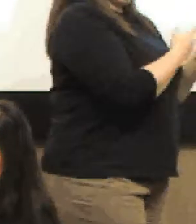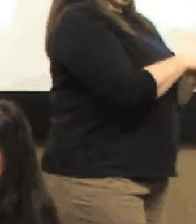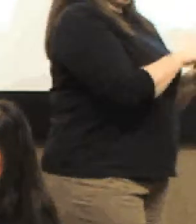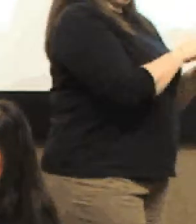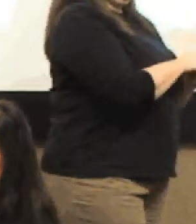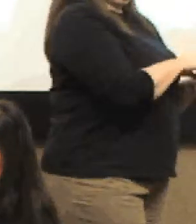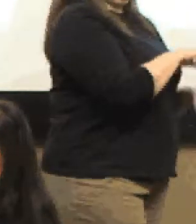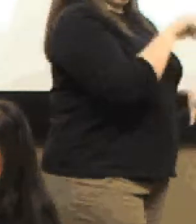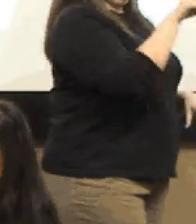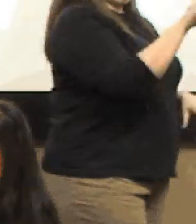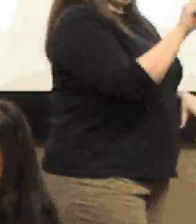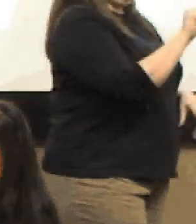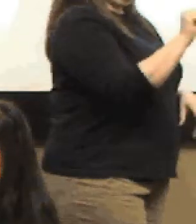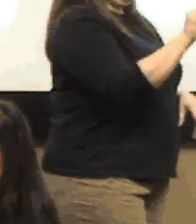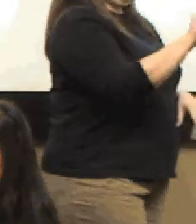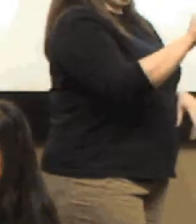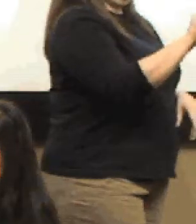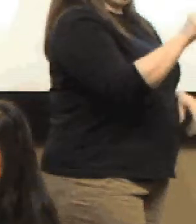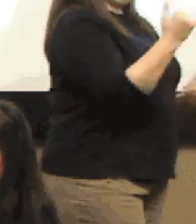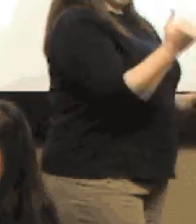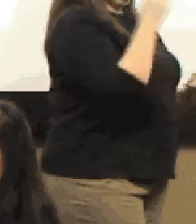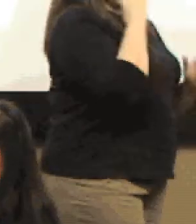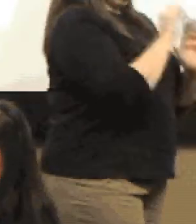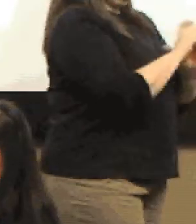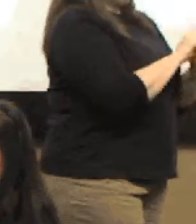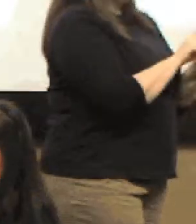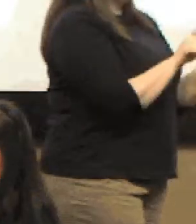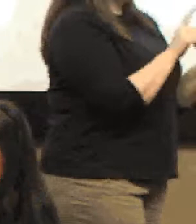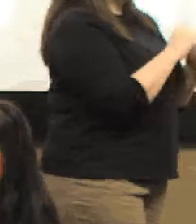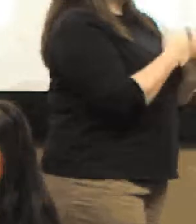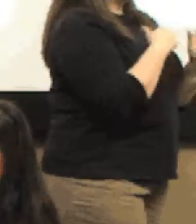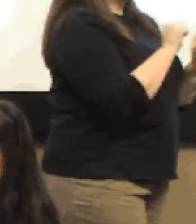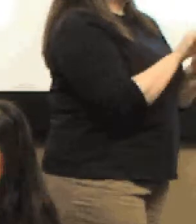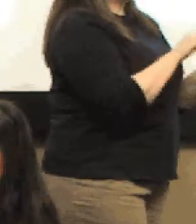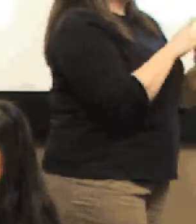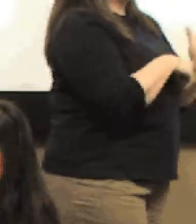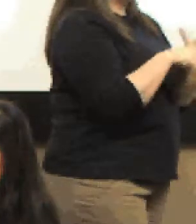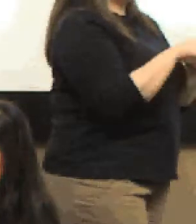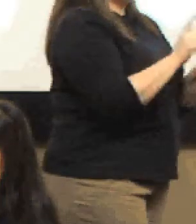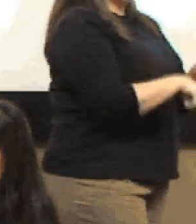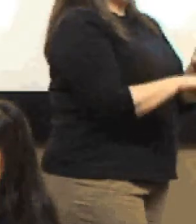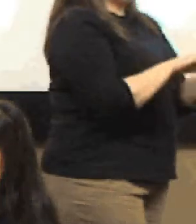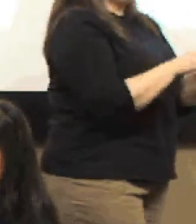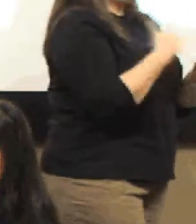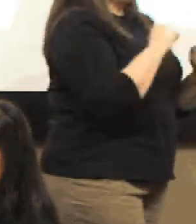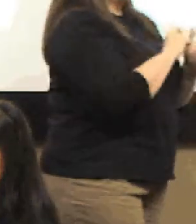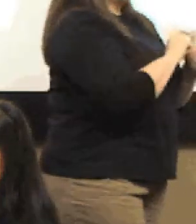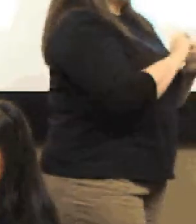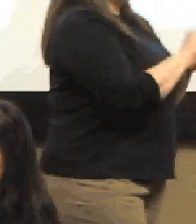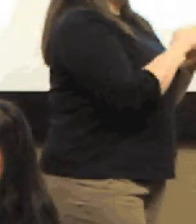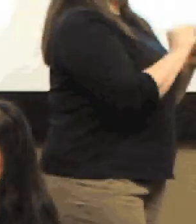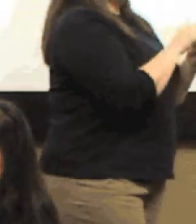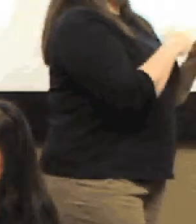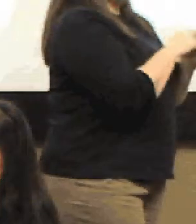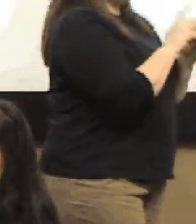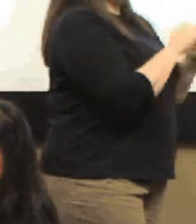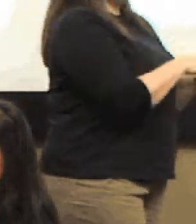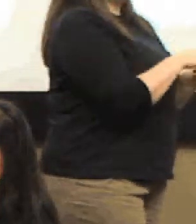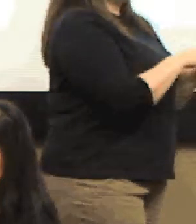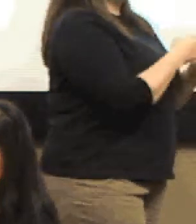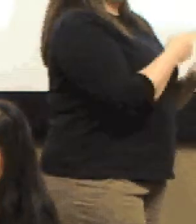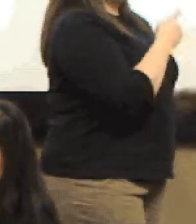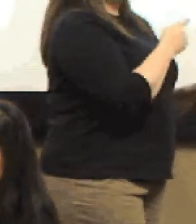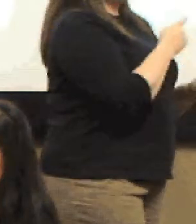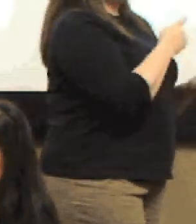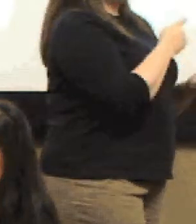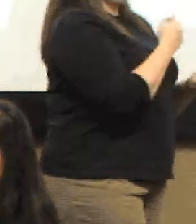in Oman today, for example. But what I can do, and what they can't do, is I can write a story about somebody